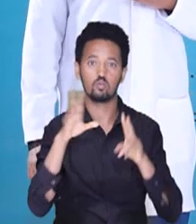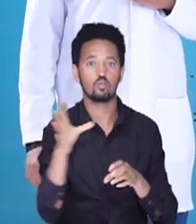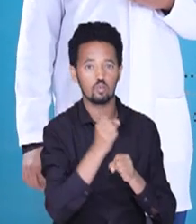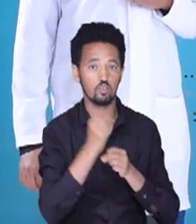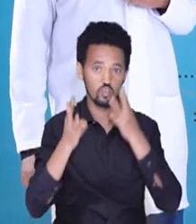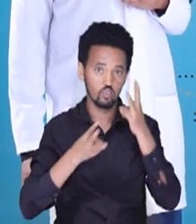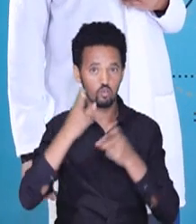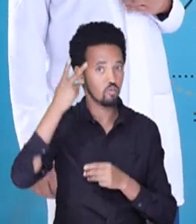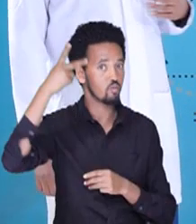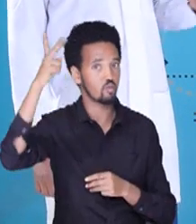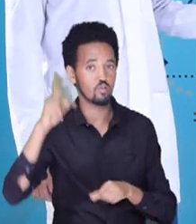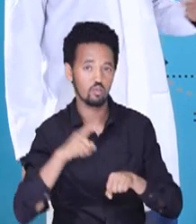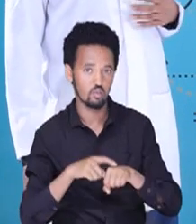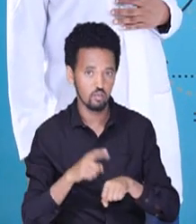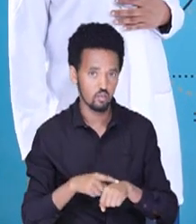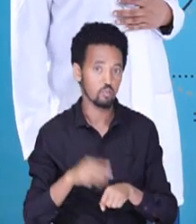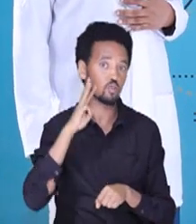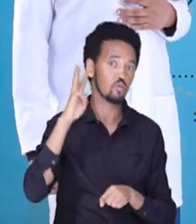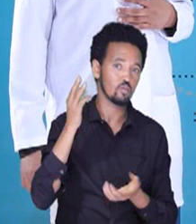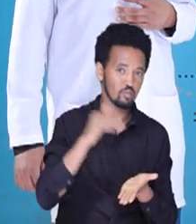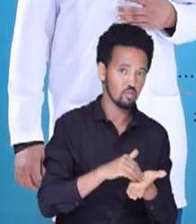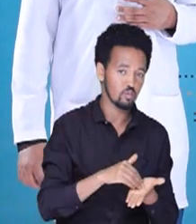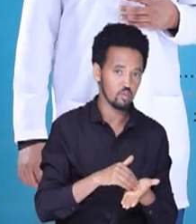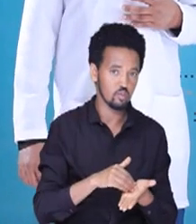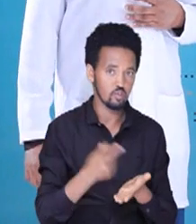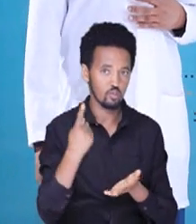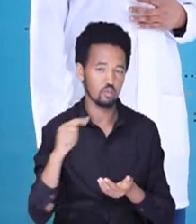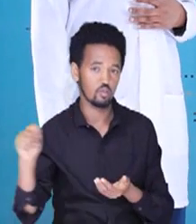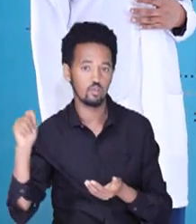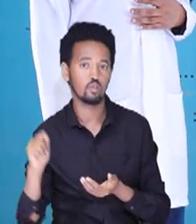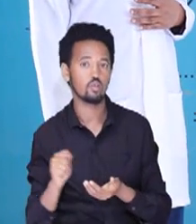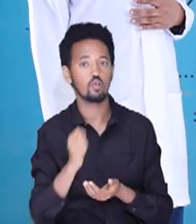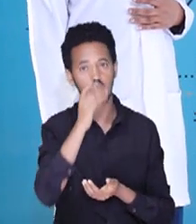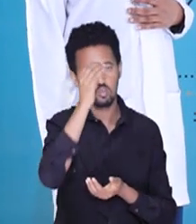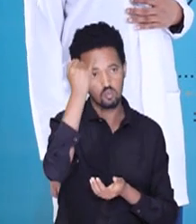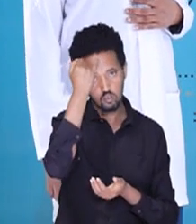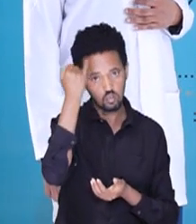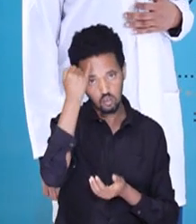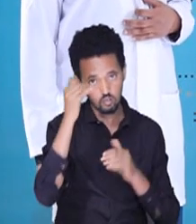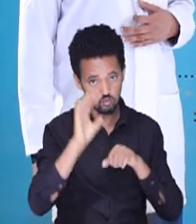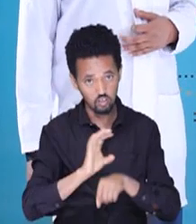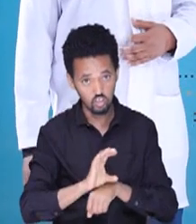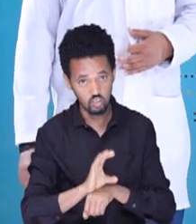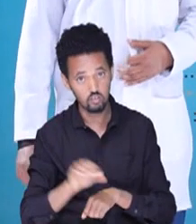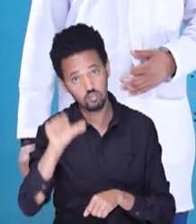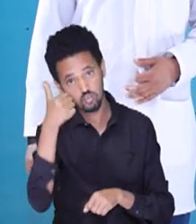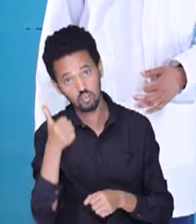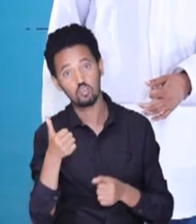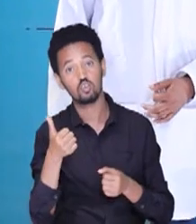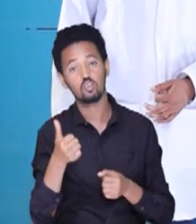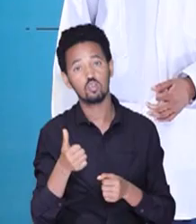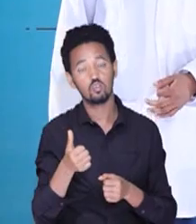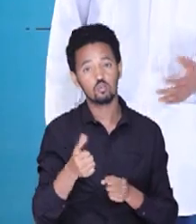science and philosophy of the time. He also against the Catholic Church. The other